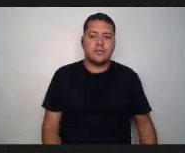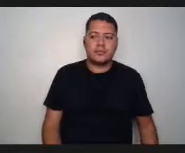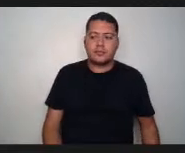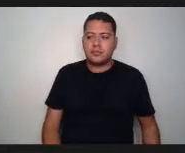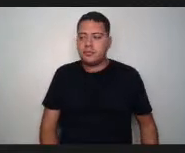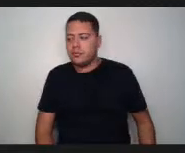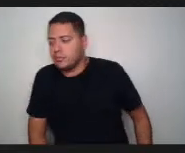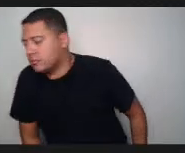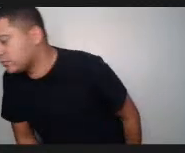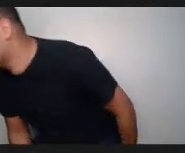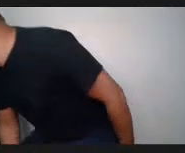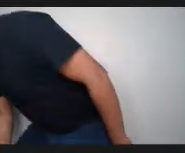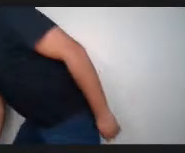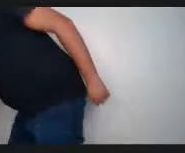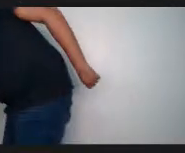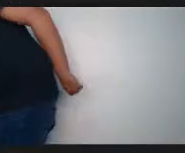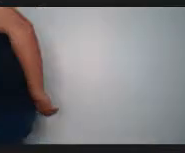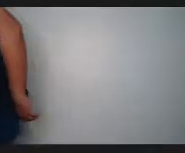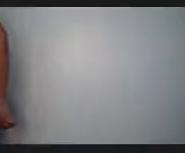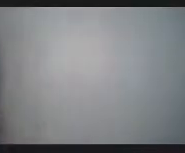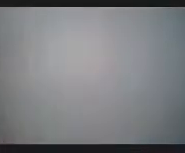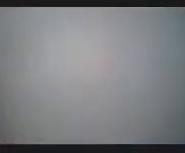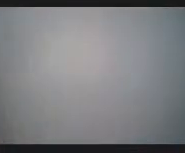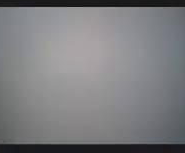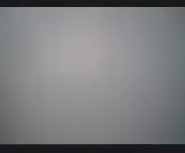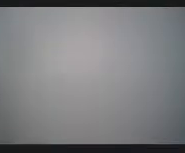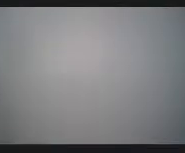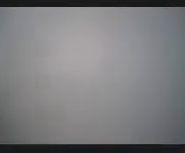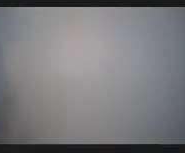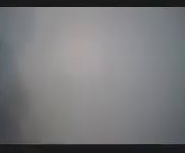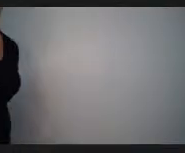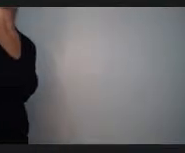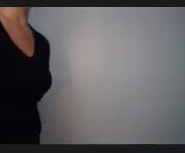their blogs or their social media posts.